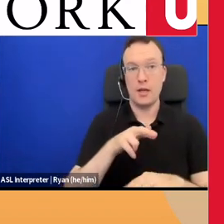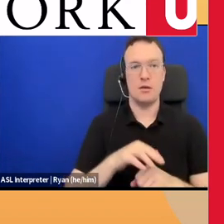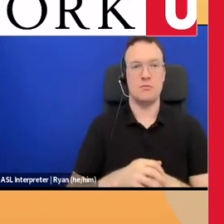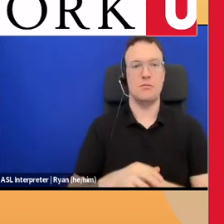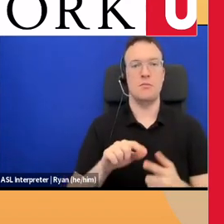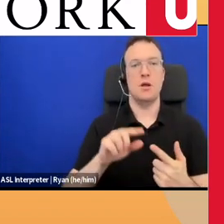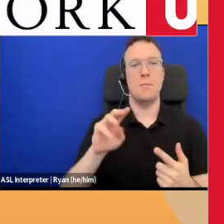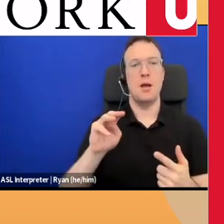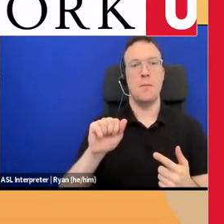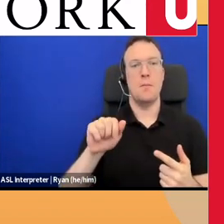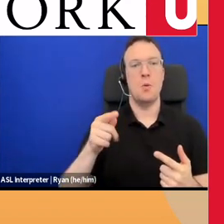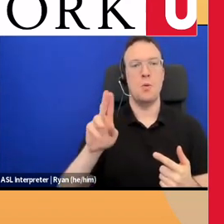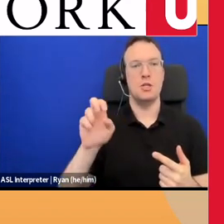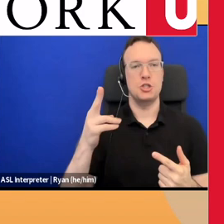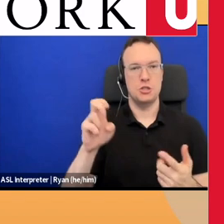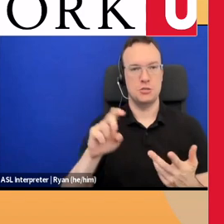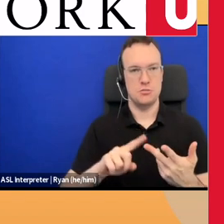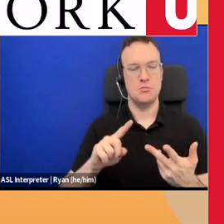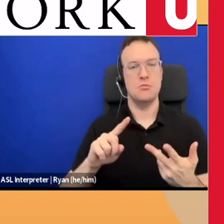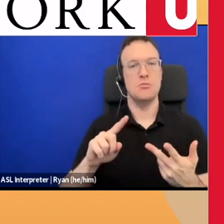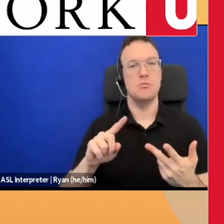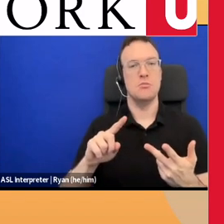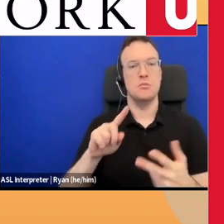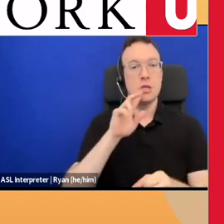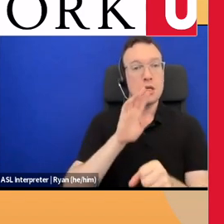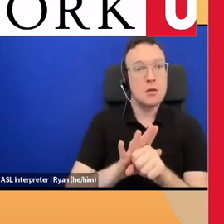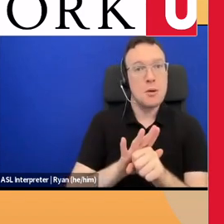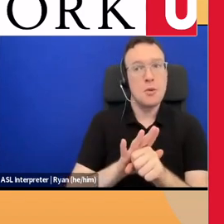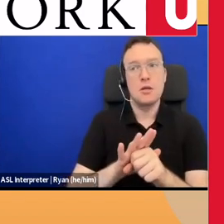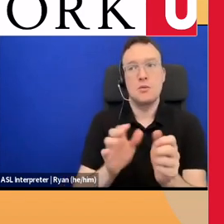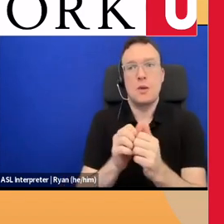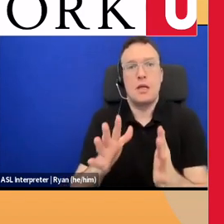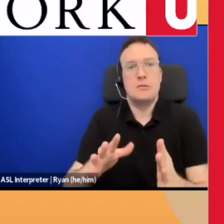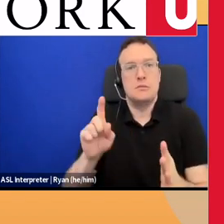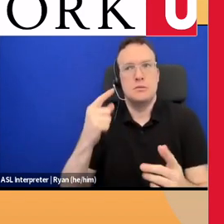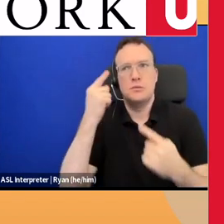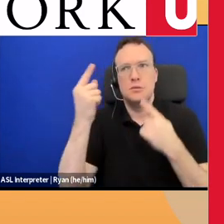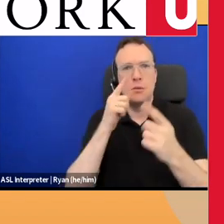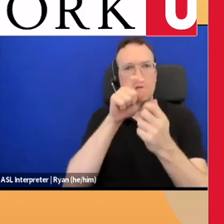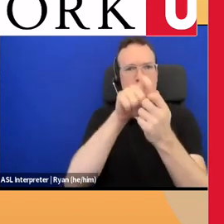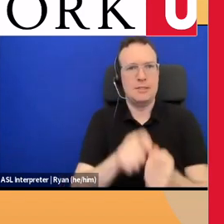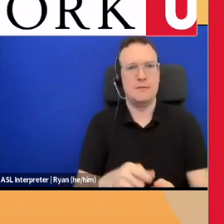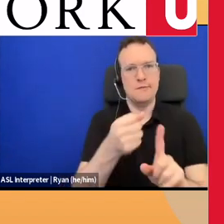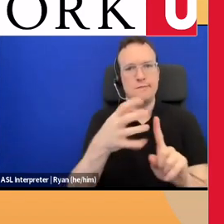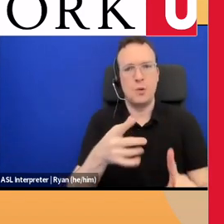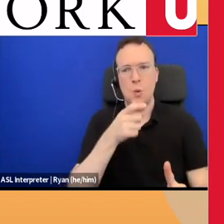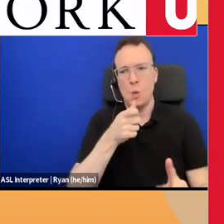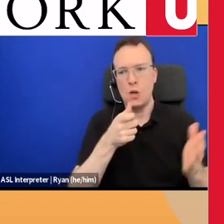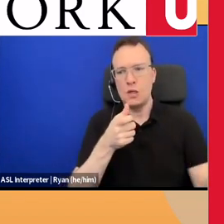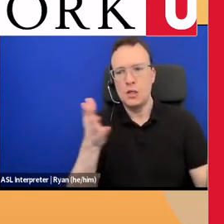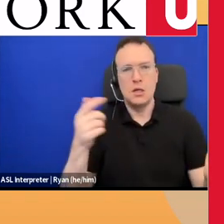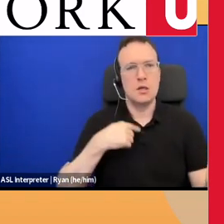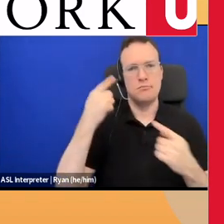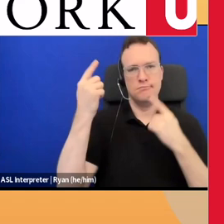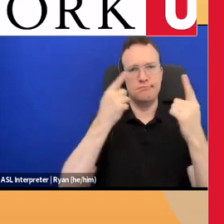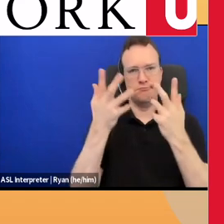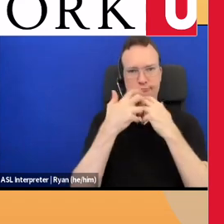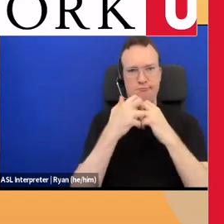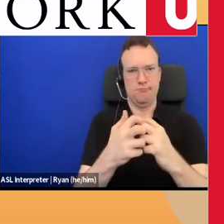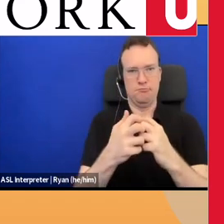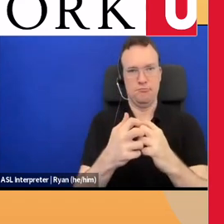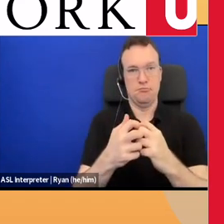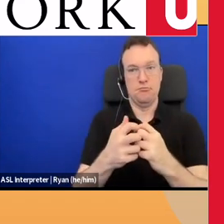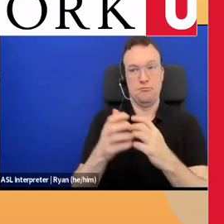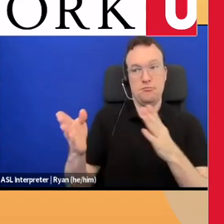Mapuche, and even commitments without any regards to the specifics of who I imagine as the object of